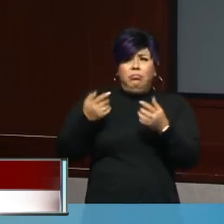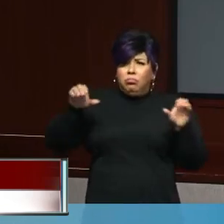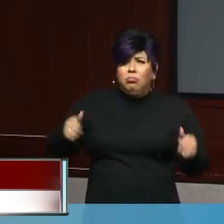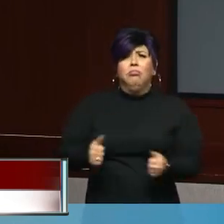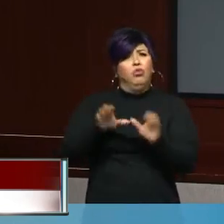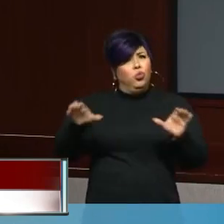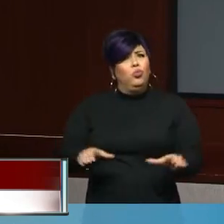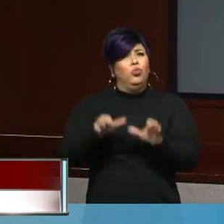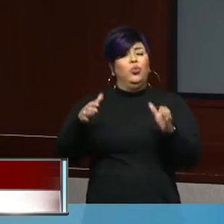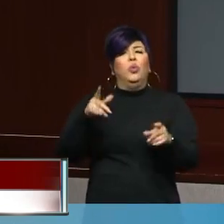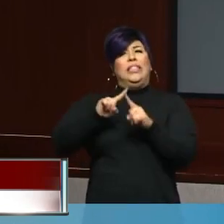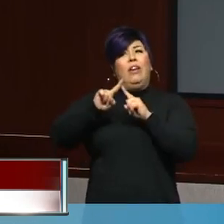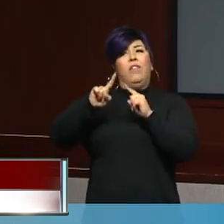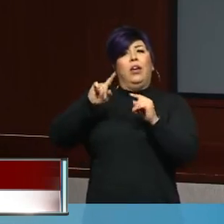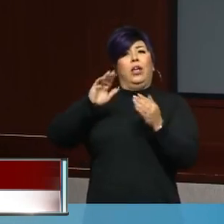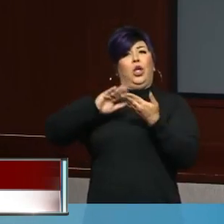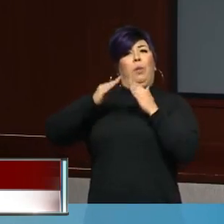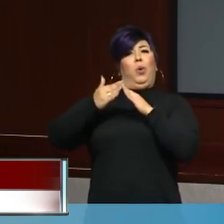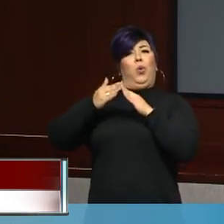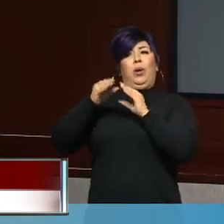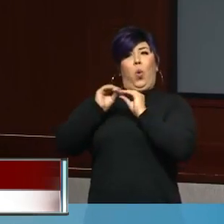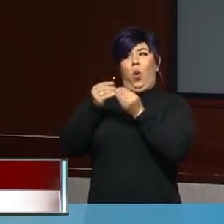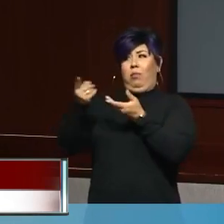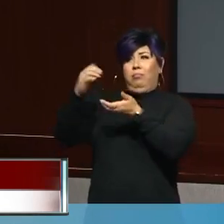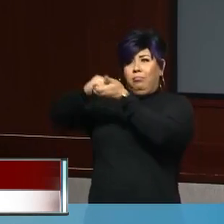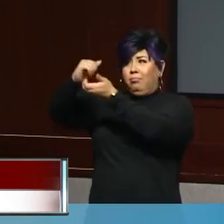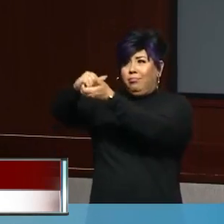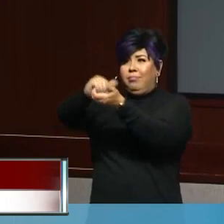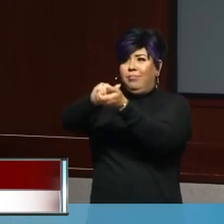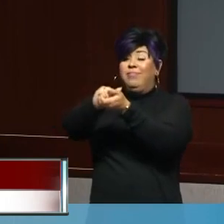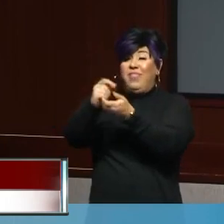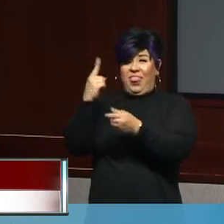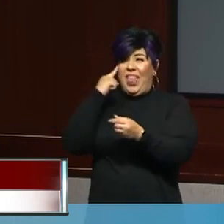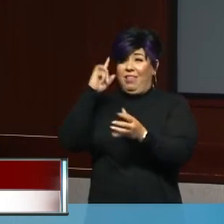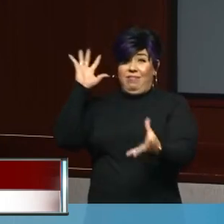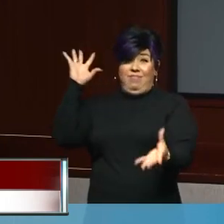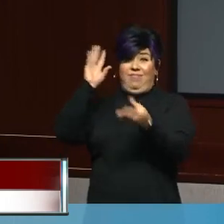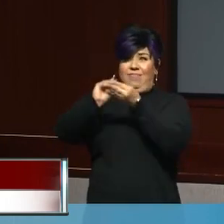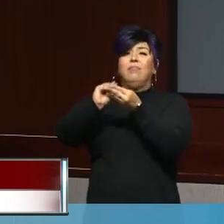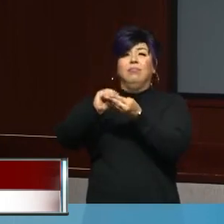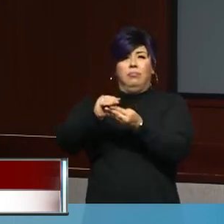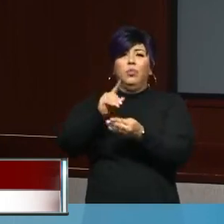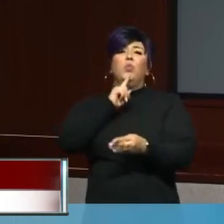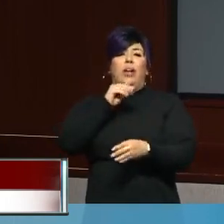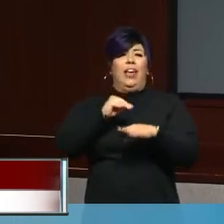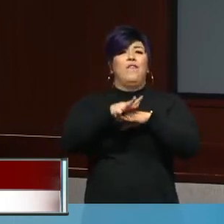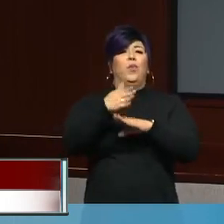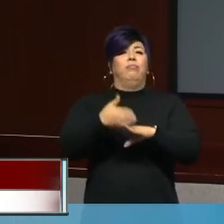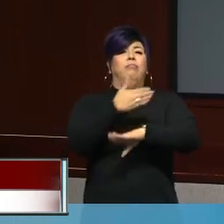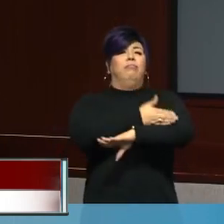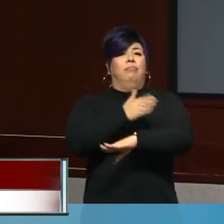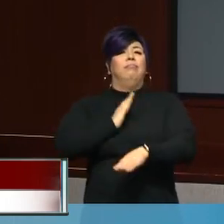these community-based organizations that we're partnering with have likely had a significant impact on these numbers.